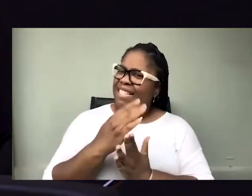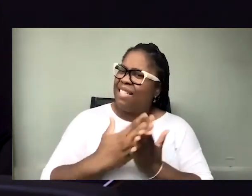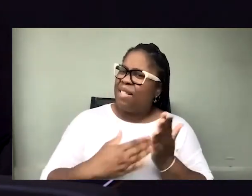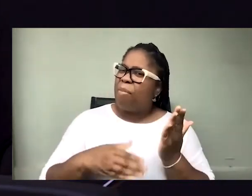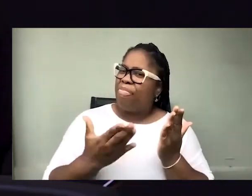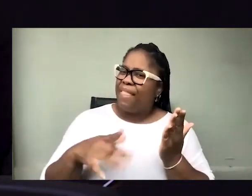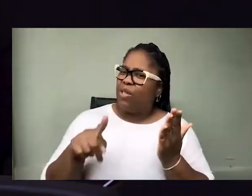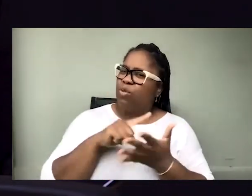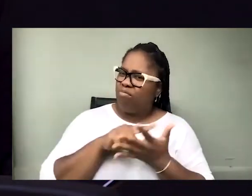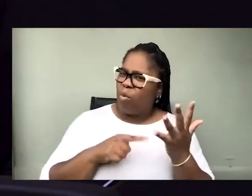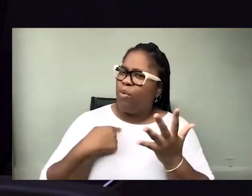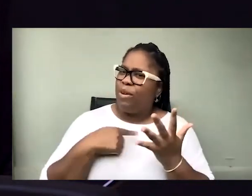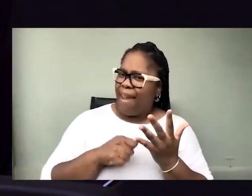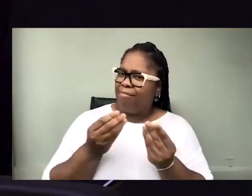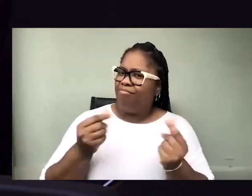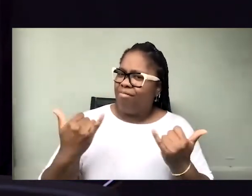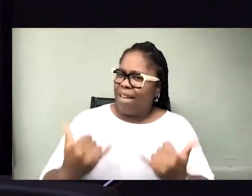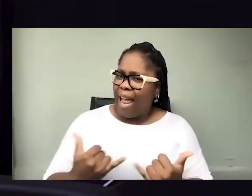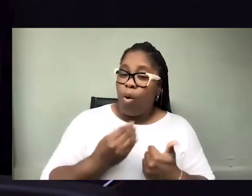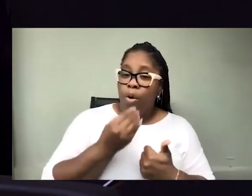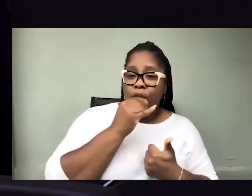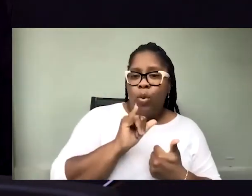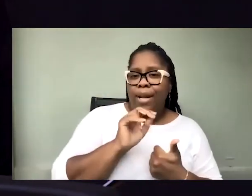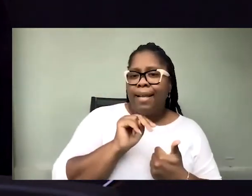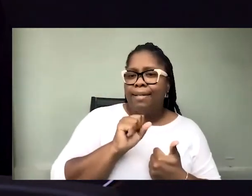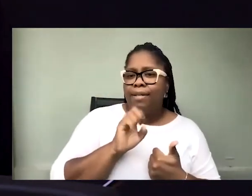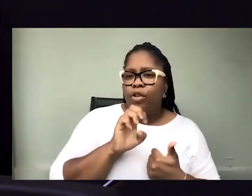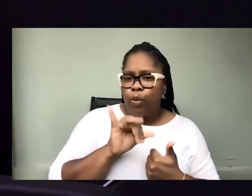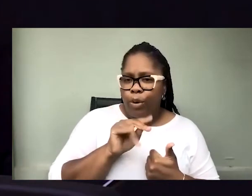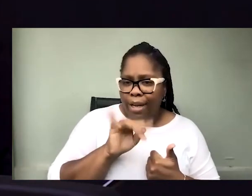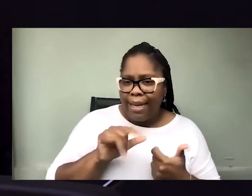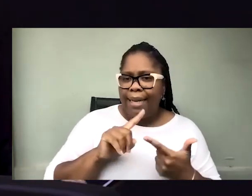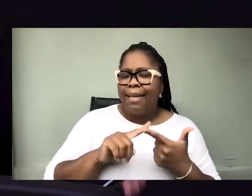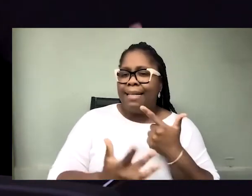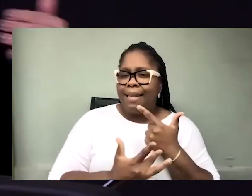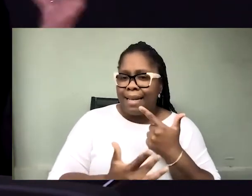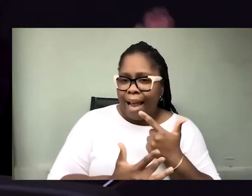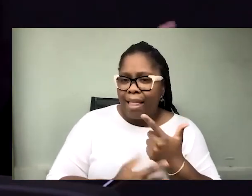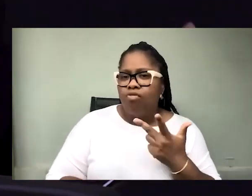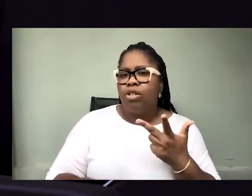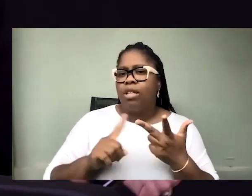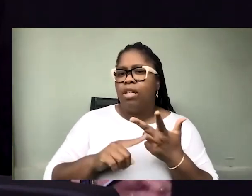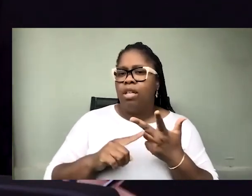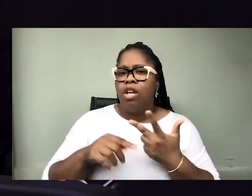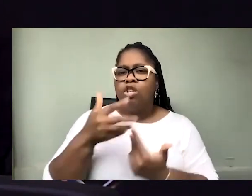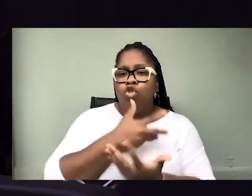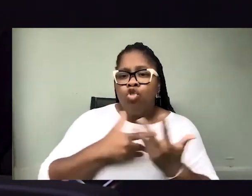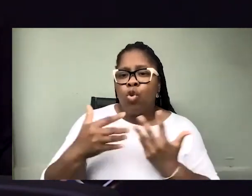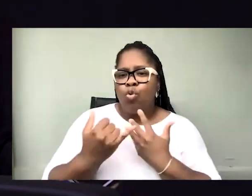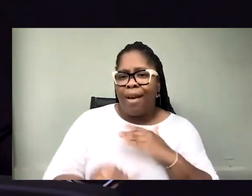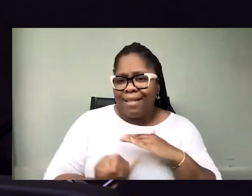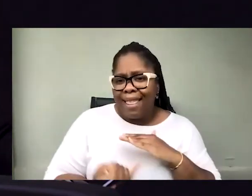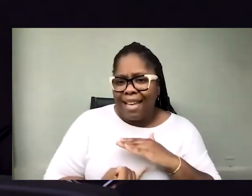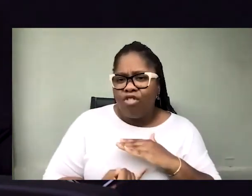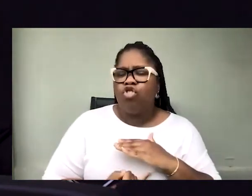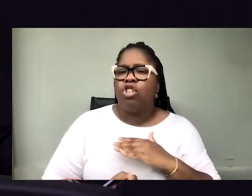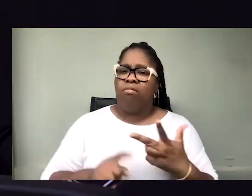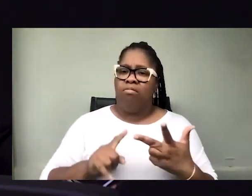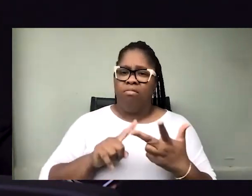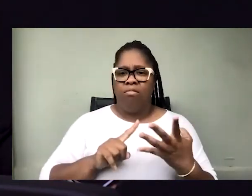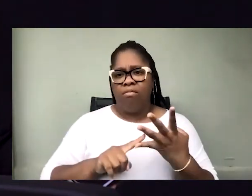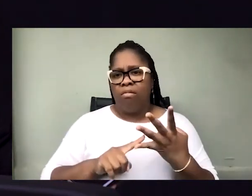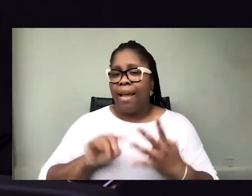And so we identified food insecurity, technology, and social isolation, also with a lens of caregiving and people living